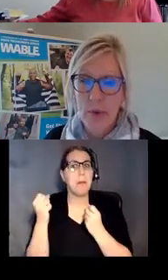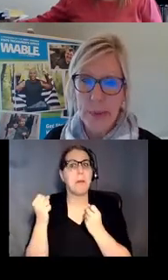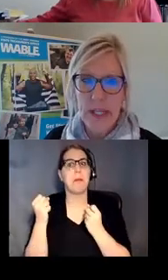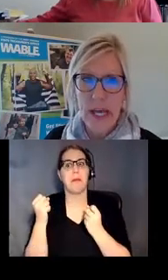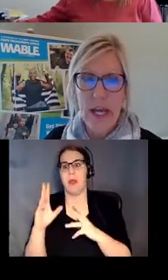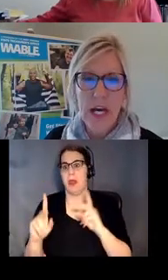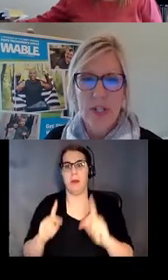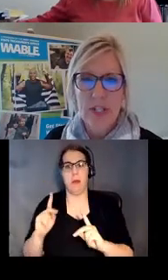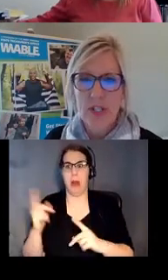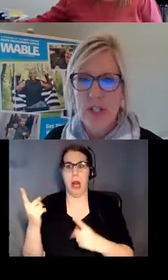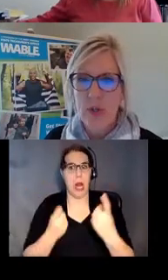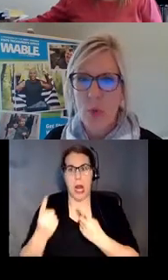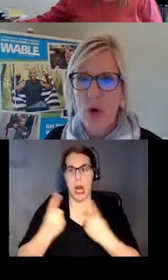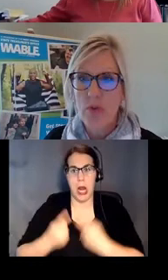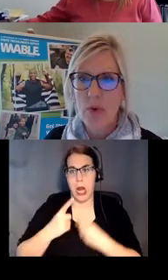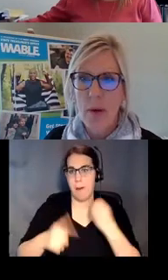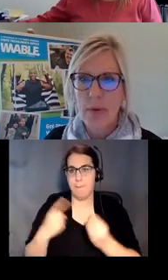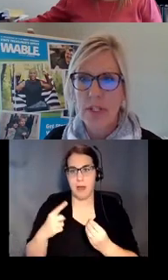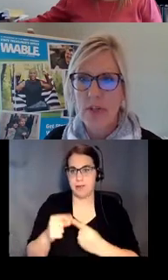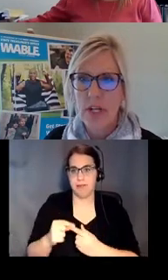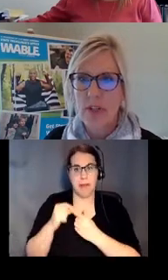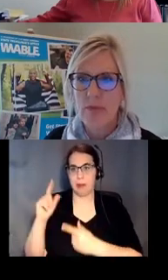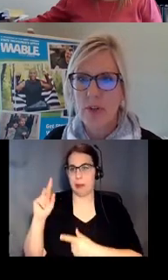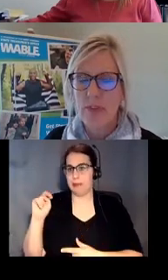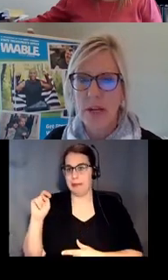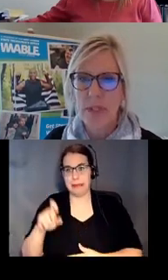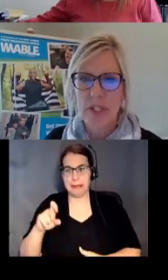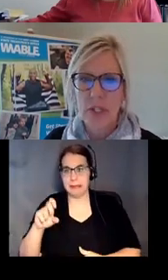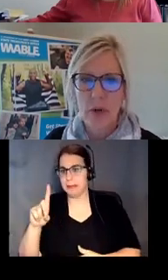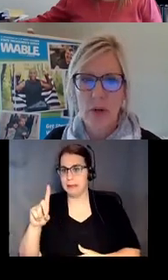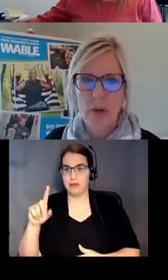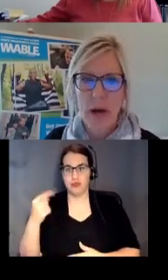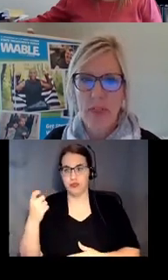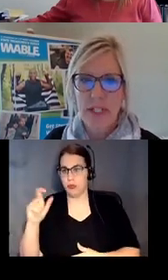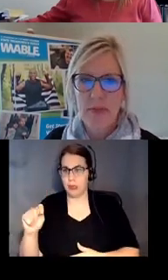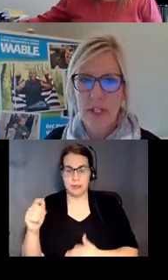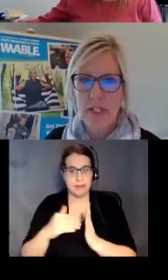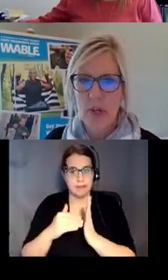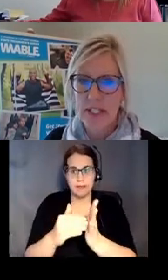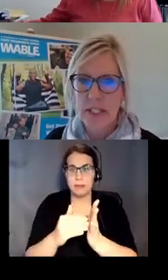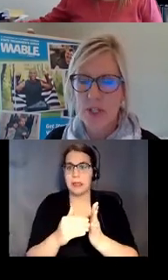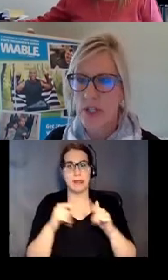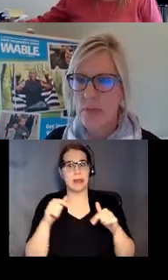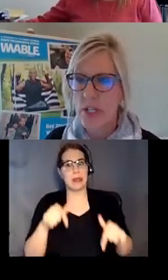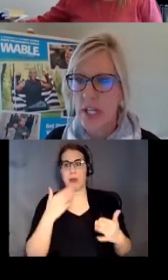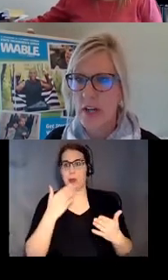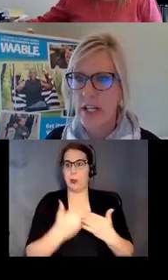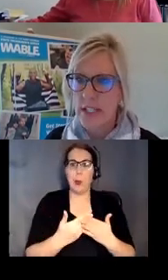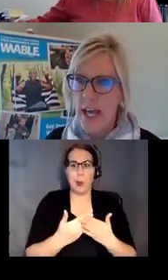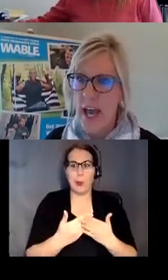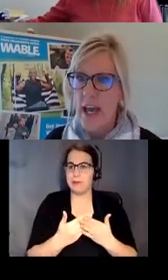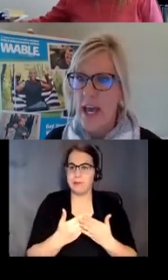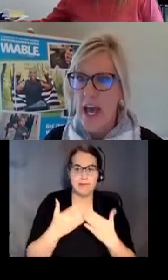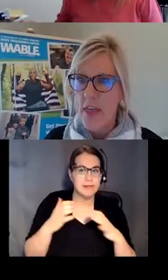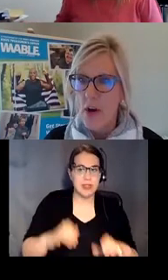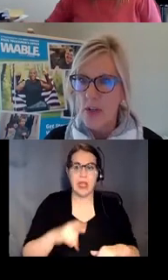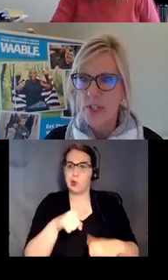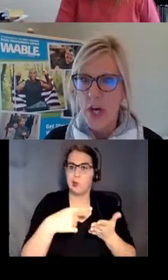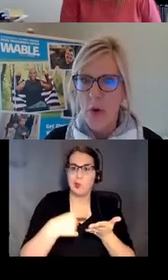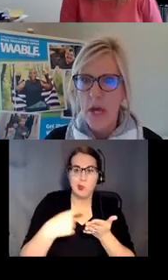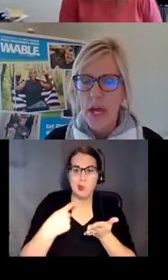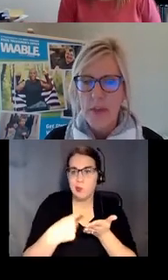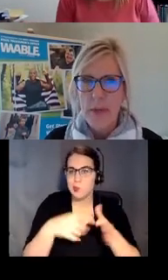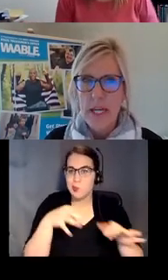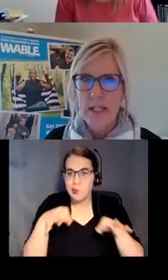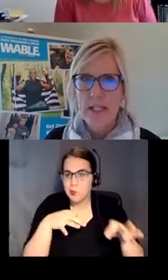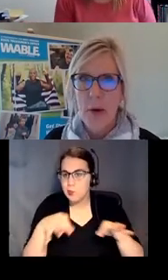quite frequently. So this is just a wonderful opportunity for families to learn about the different trusts that you're going to be sharing today. And then